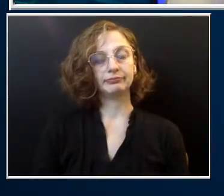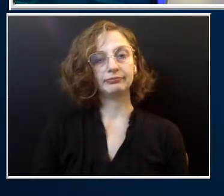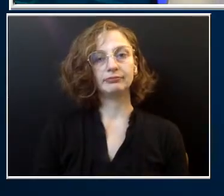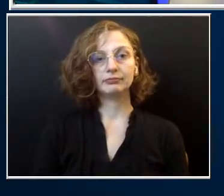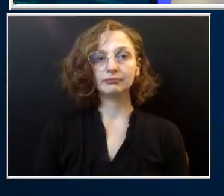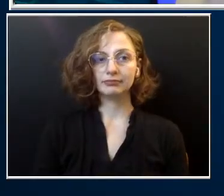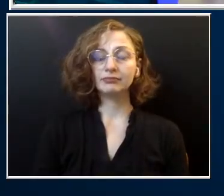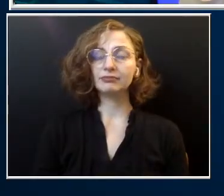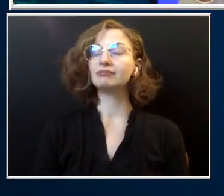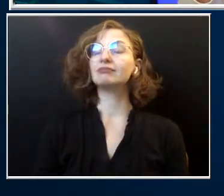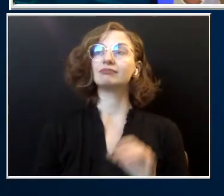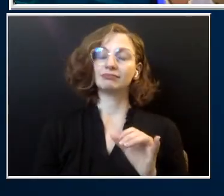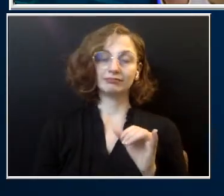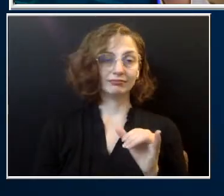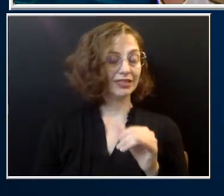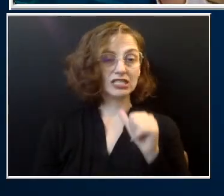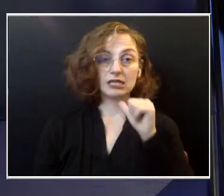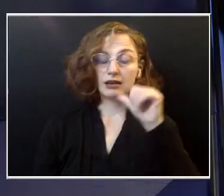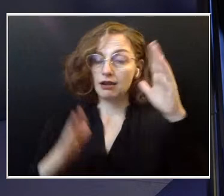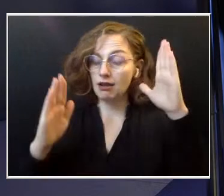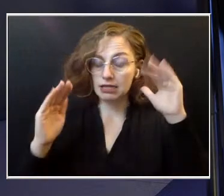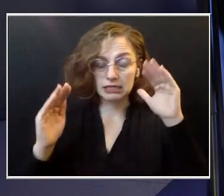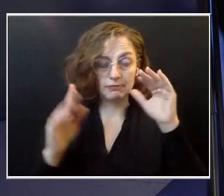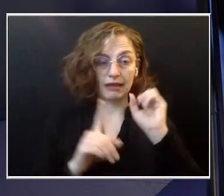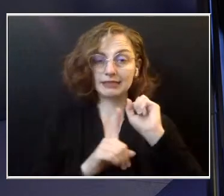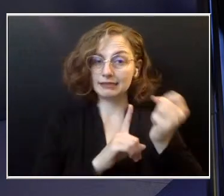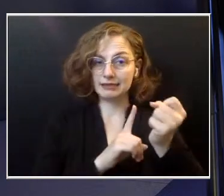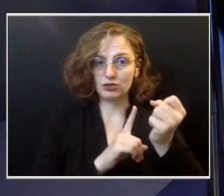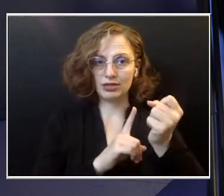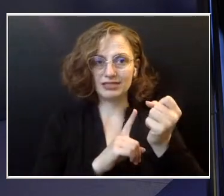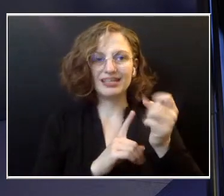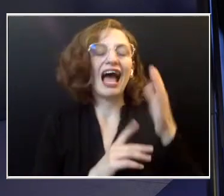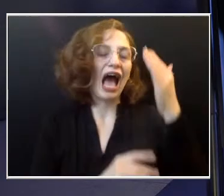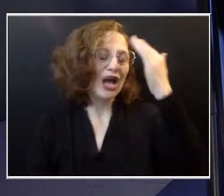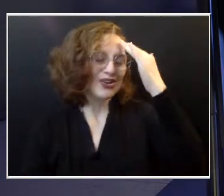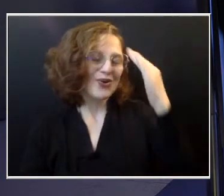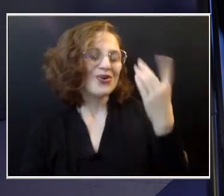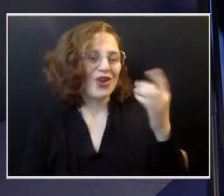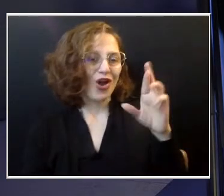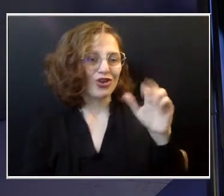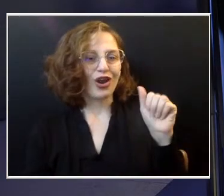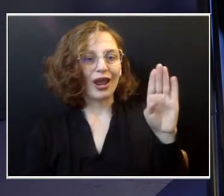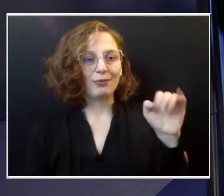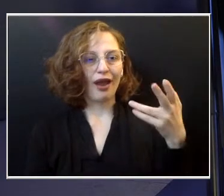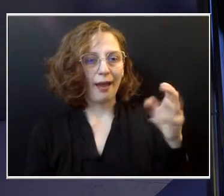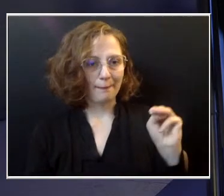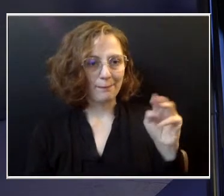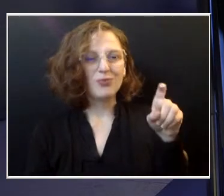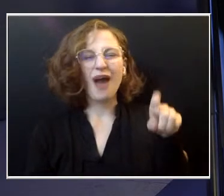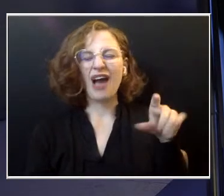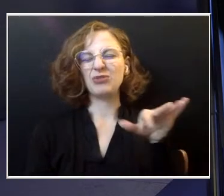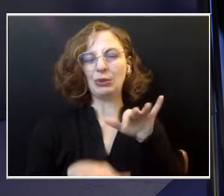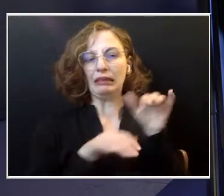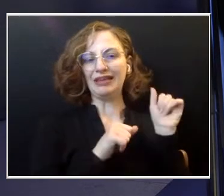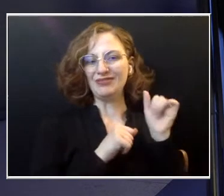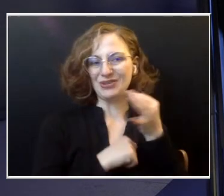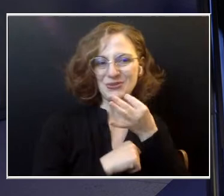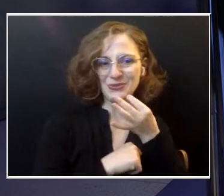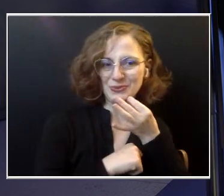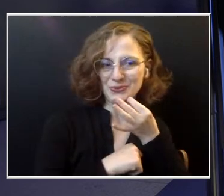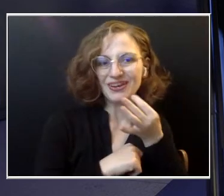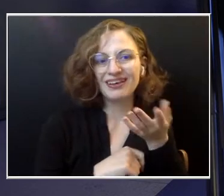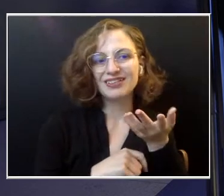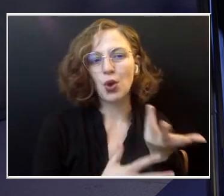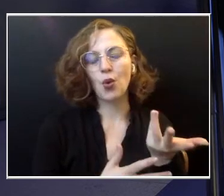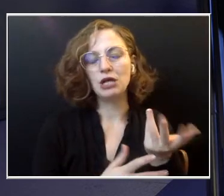unexpected scenario. I want to ask Dr. Abraham, because I know you have to leave the show here pretty quickly, but just what do we think caused this